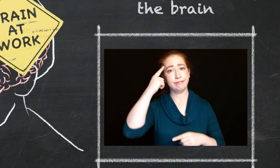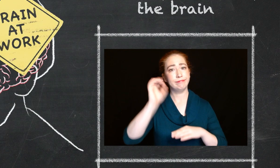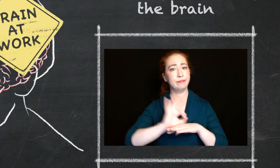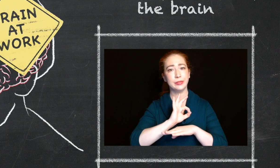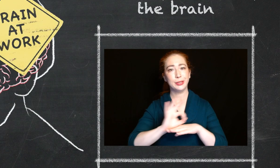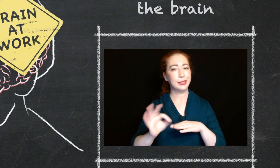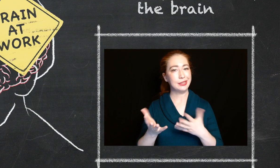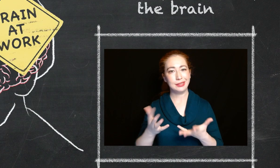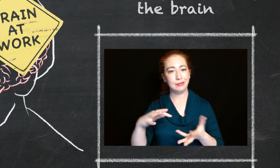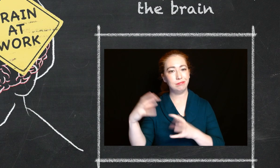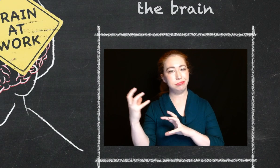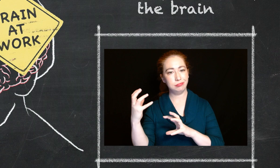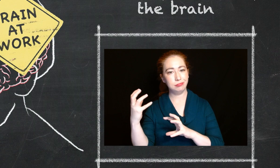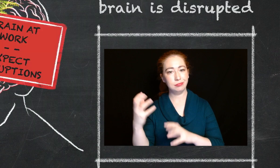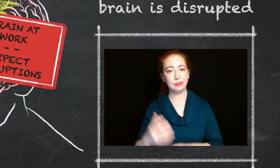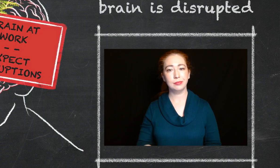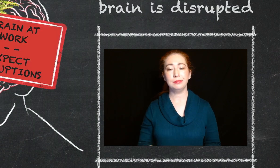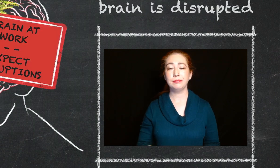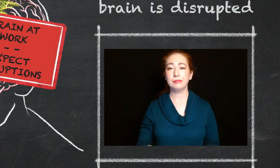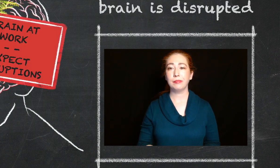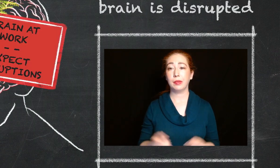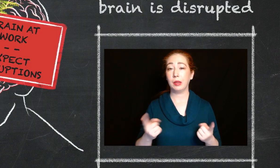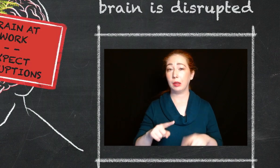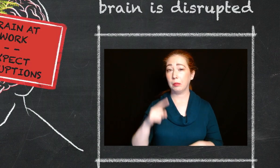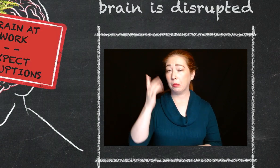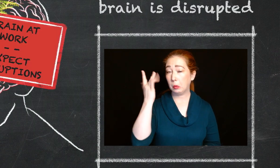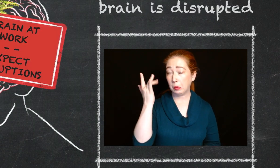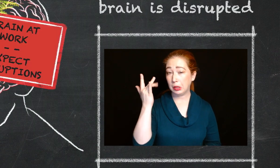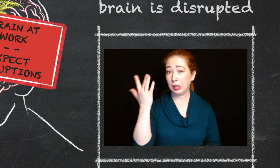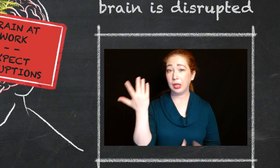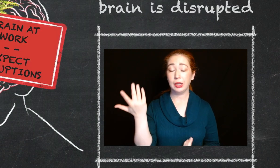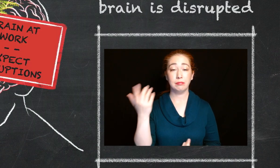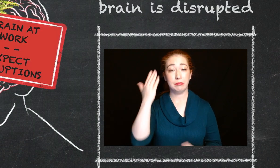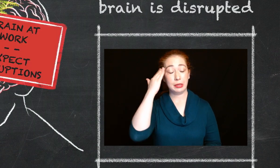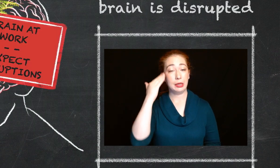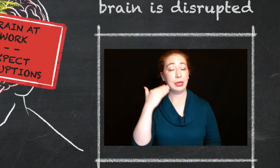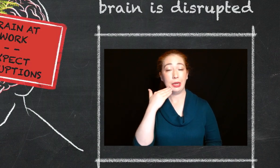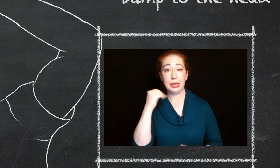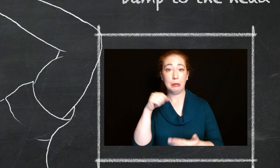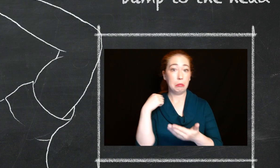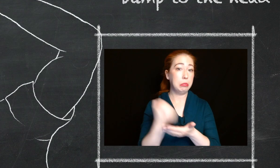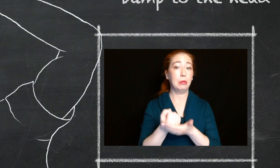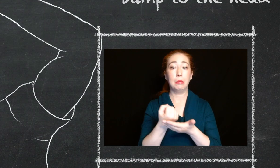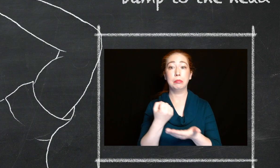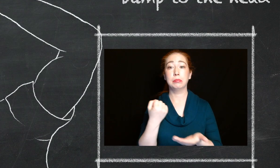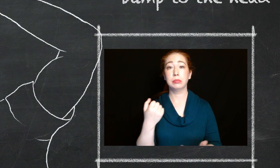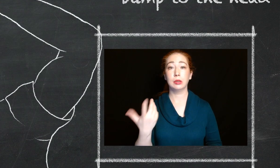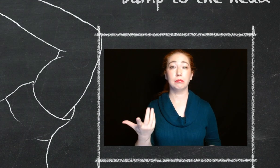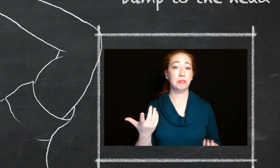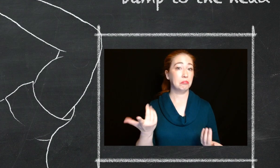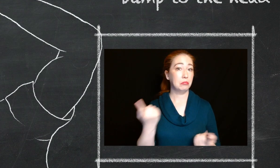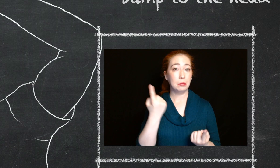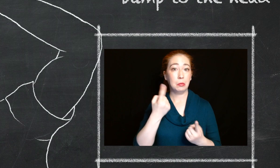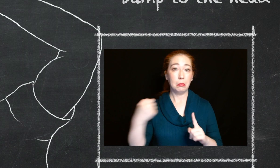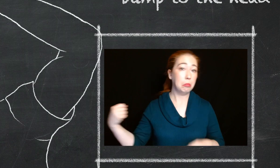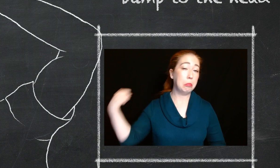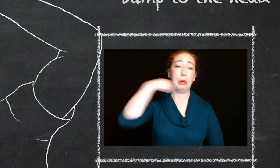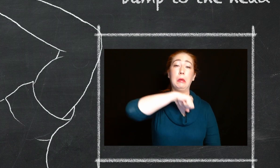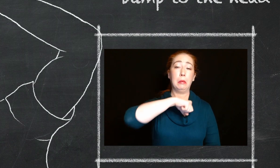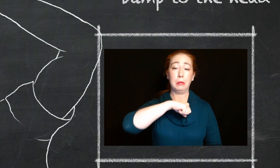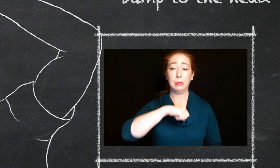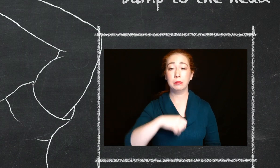when the normal function of the brain is disrupted. This can happen because of a bump to the head,